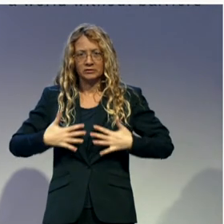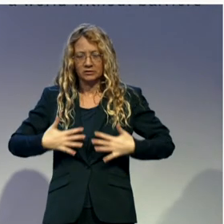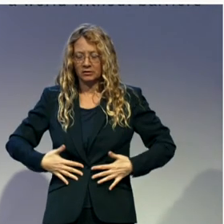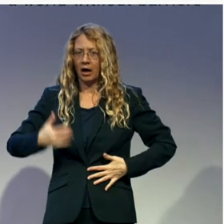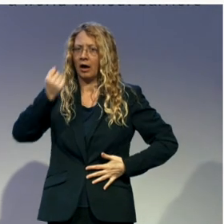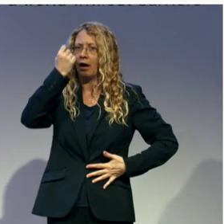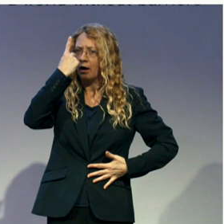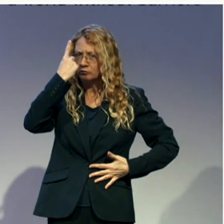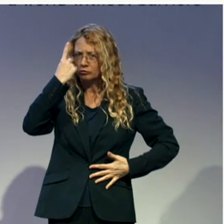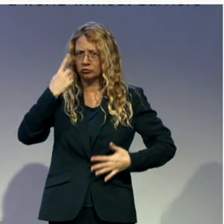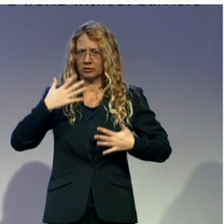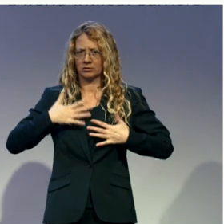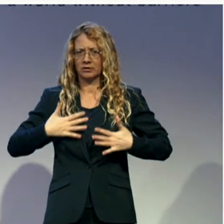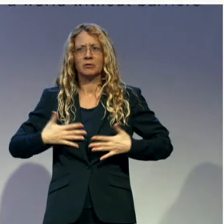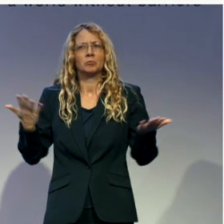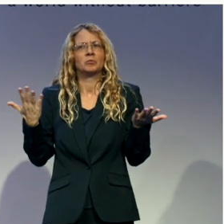them.